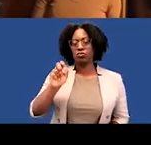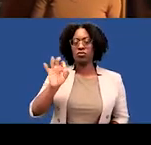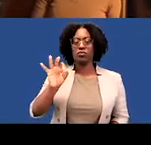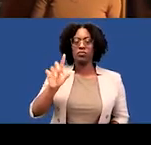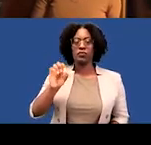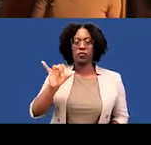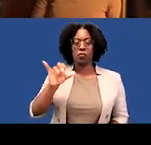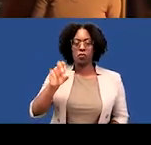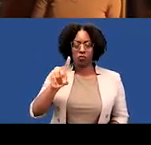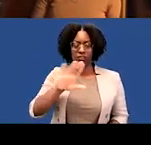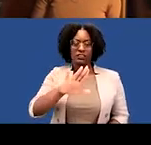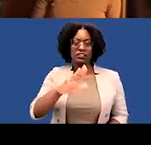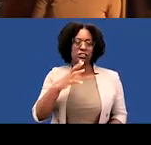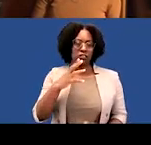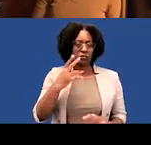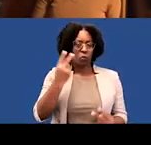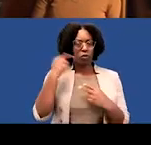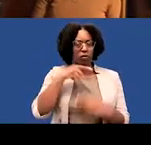me to do.